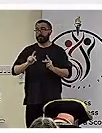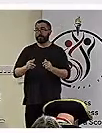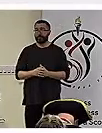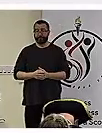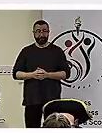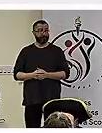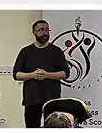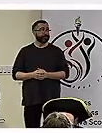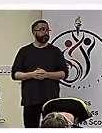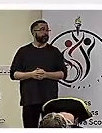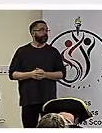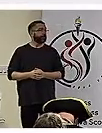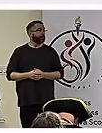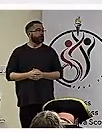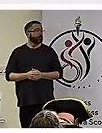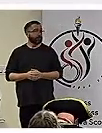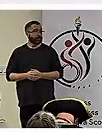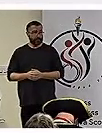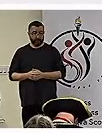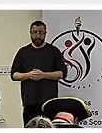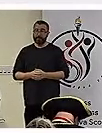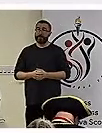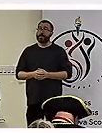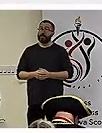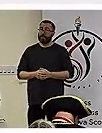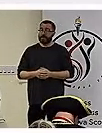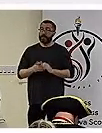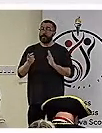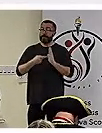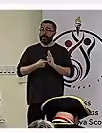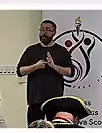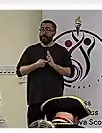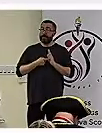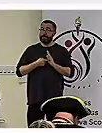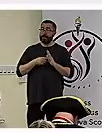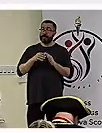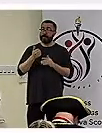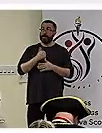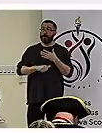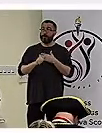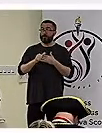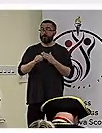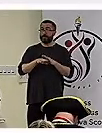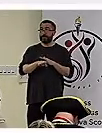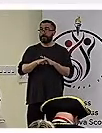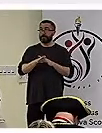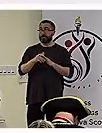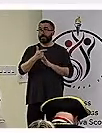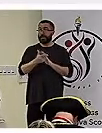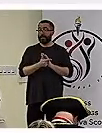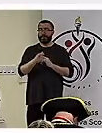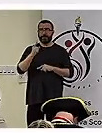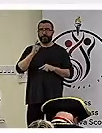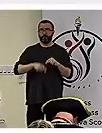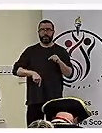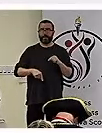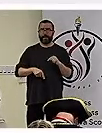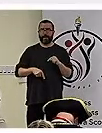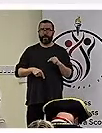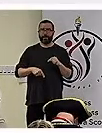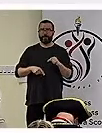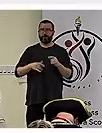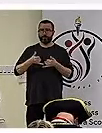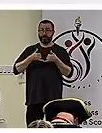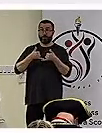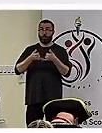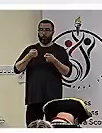regrets that improvements to accessibility that are mandated by the Accessibility Act cannot be considered. So there's been some tweaking of the awards over the